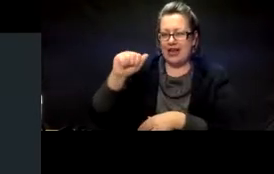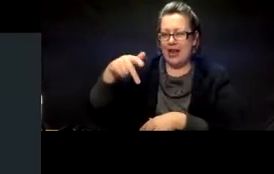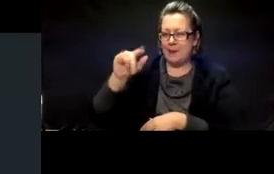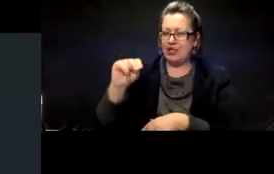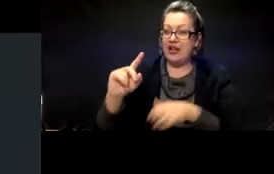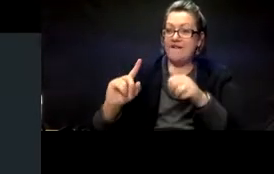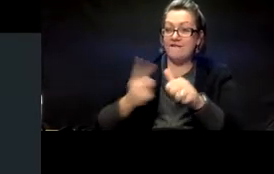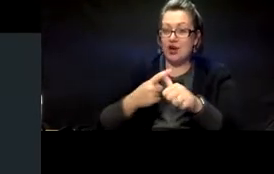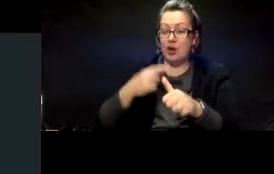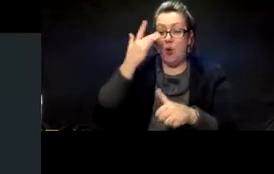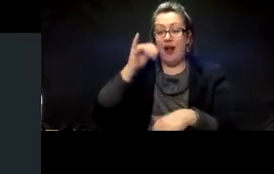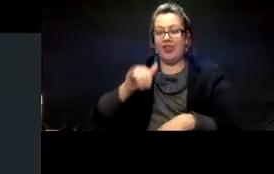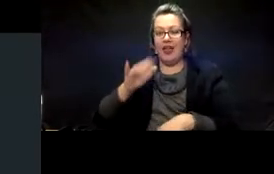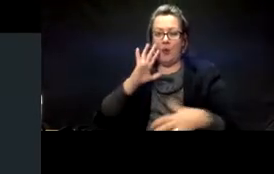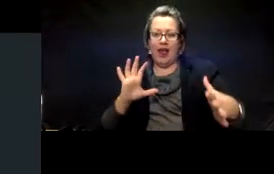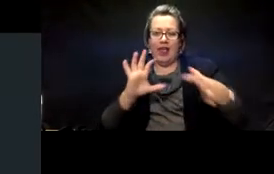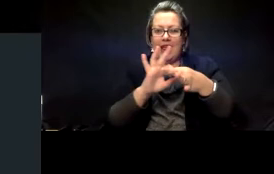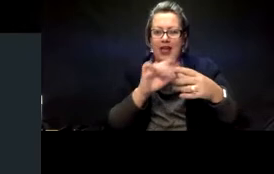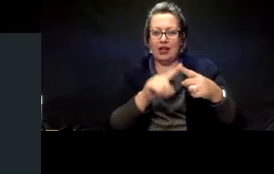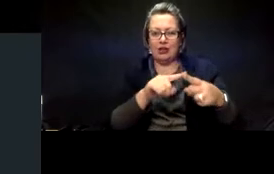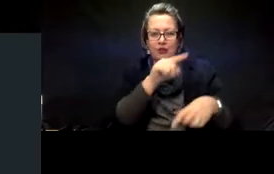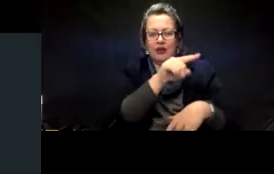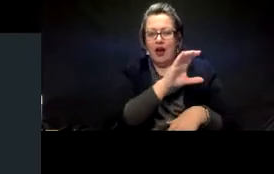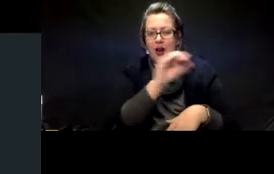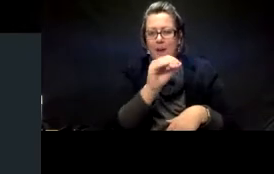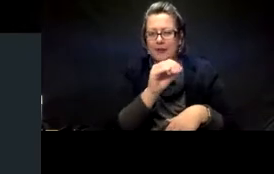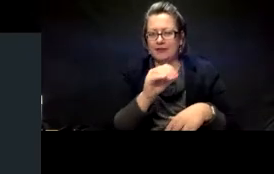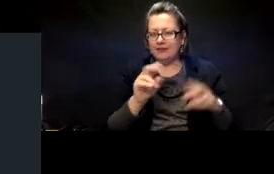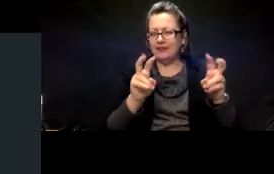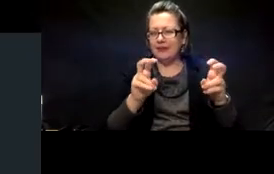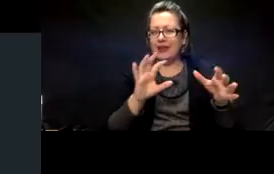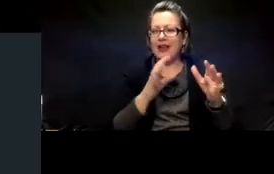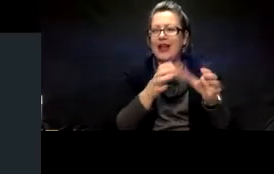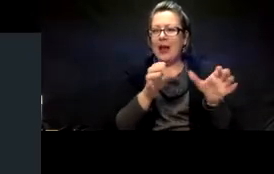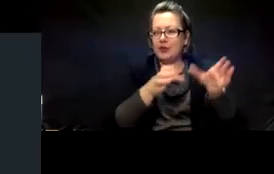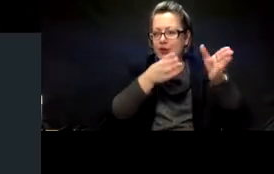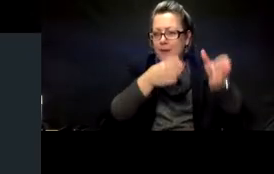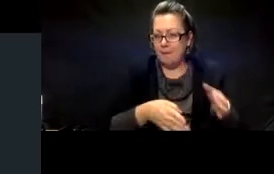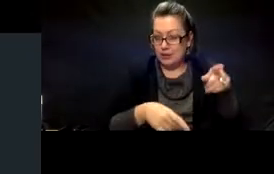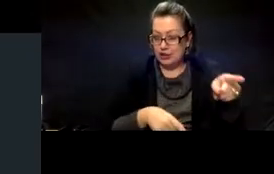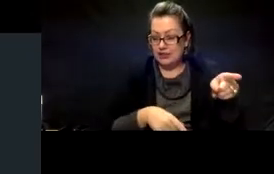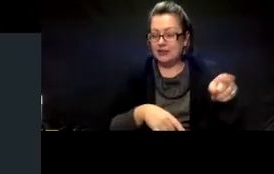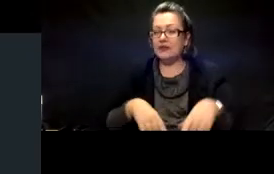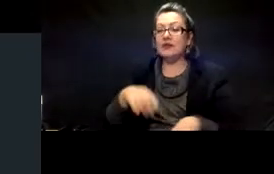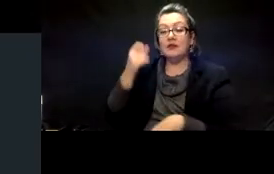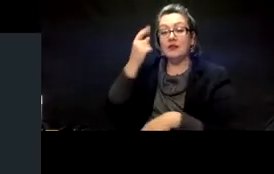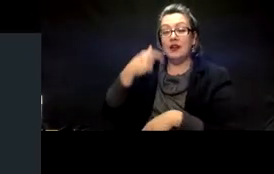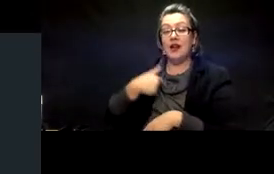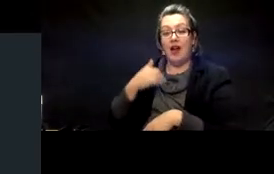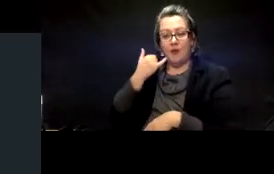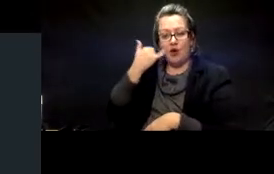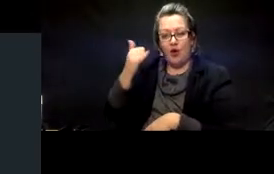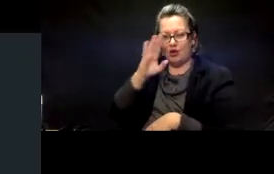this phone, you'll have to press caption first. So that connects to a company and